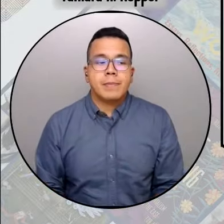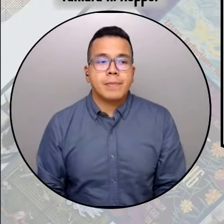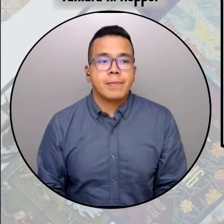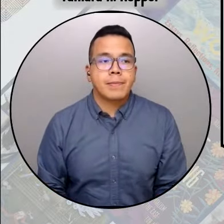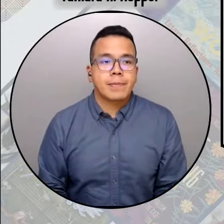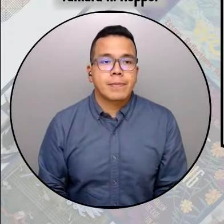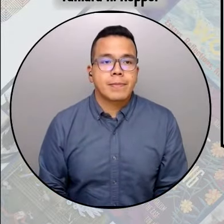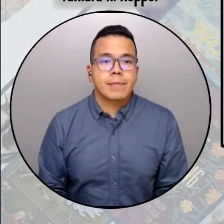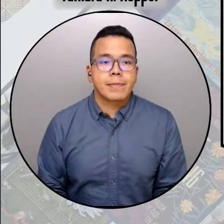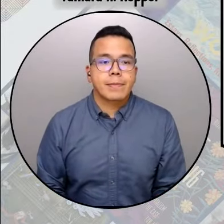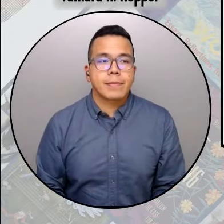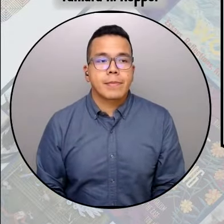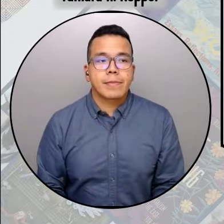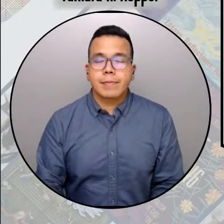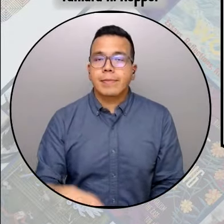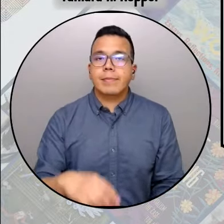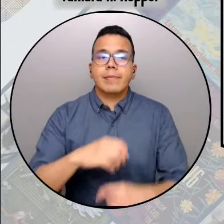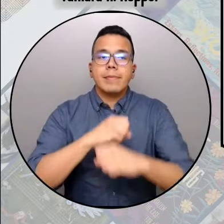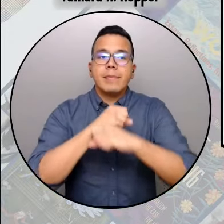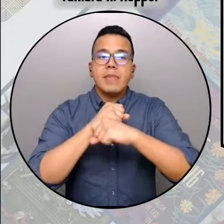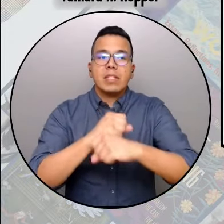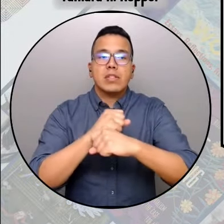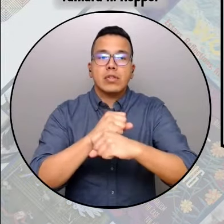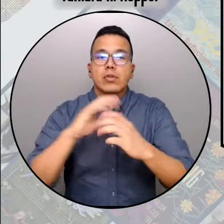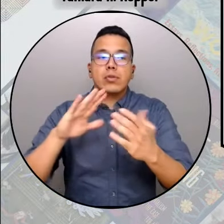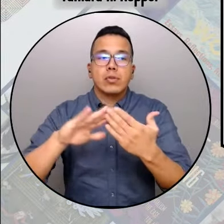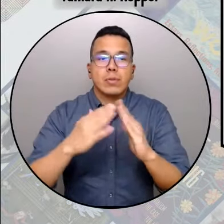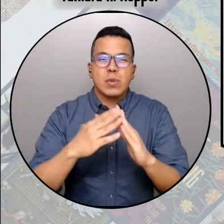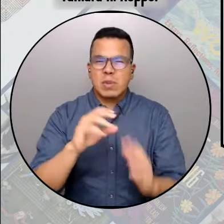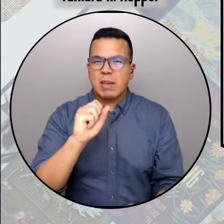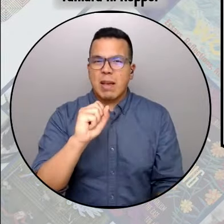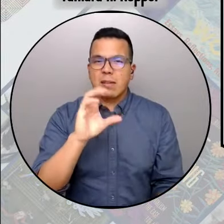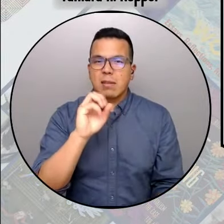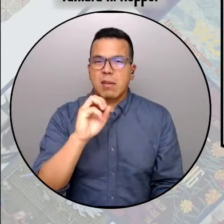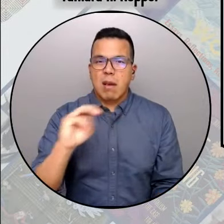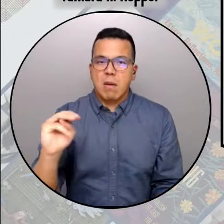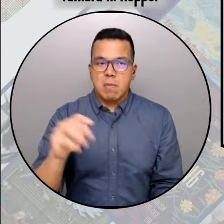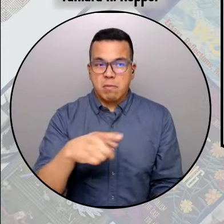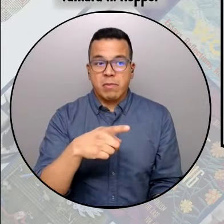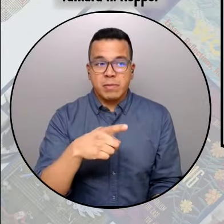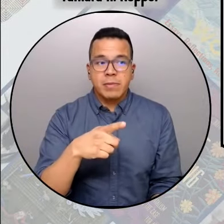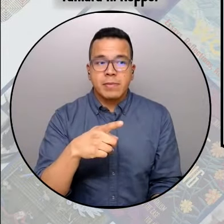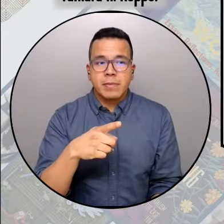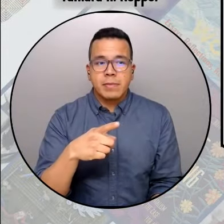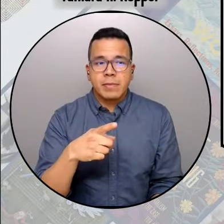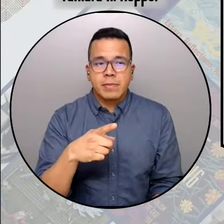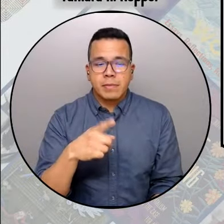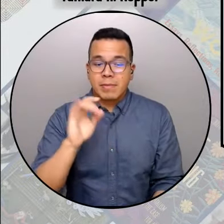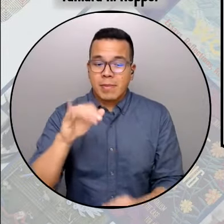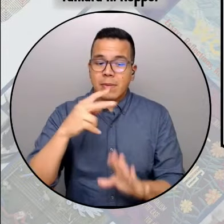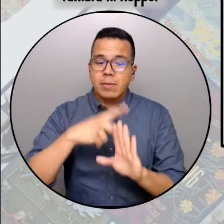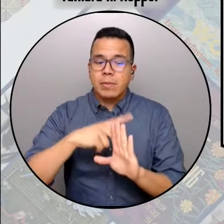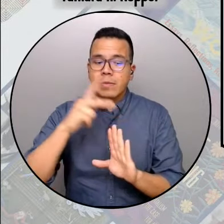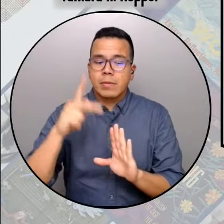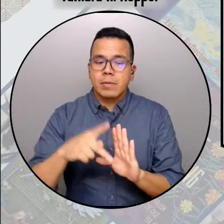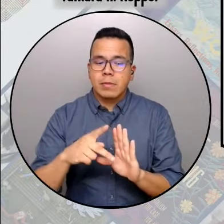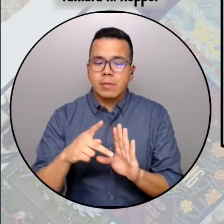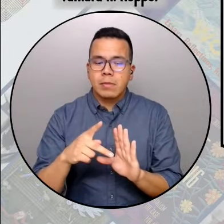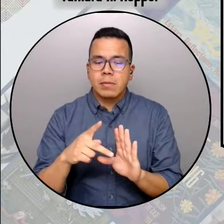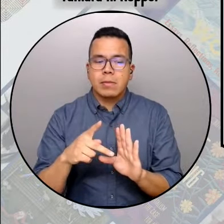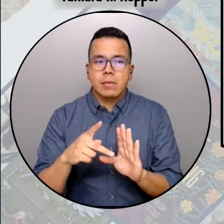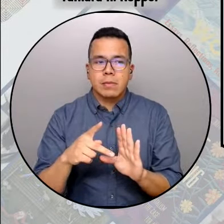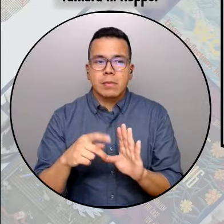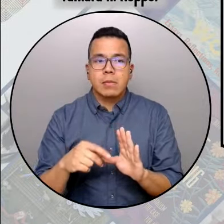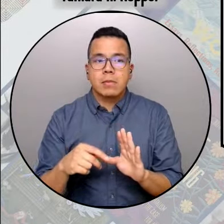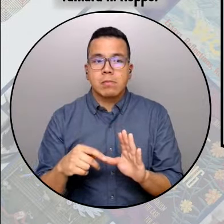Now, the Secure Communities Program, ESCOM, right? So this was something that, you know, it was active between